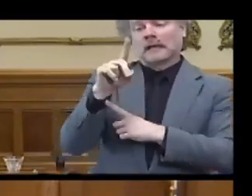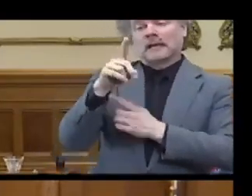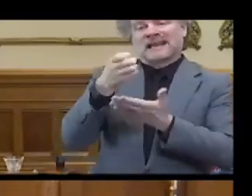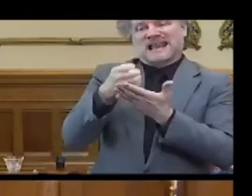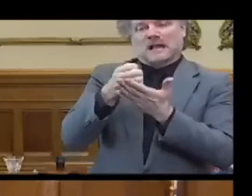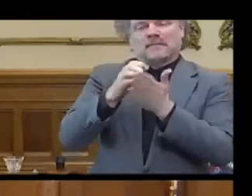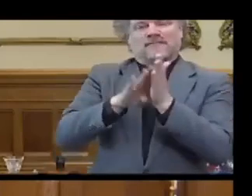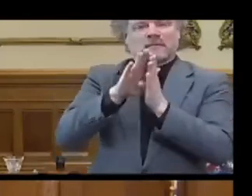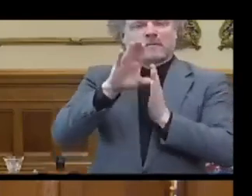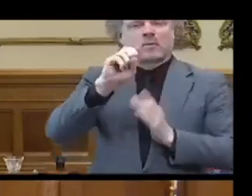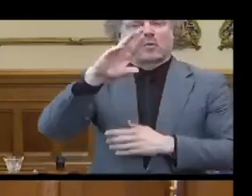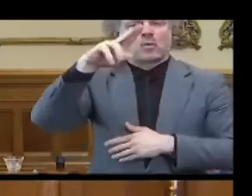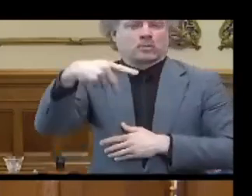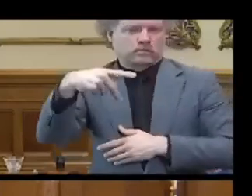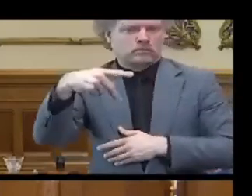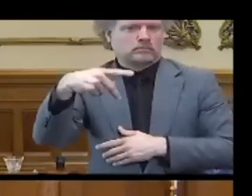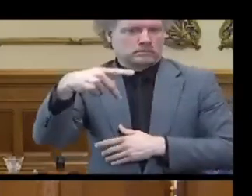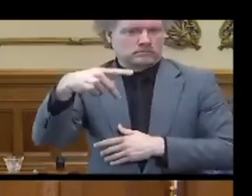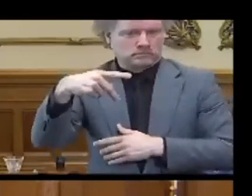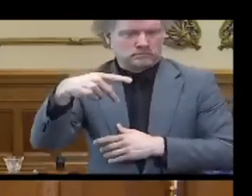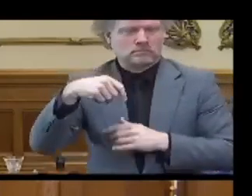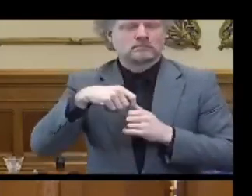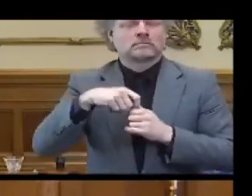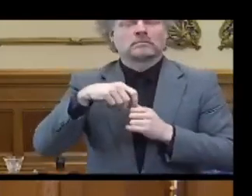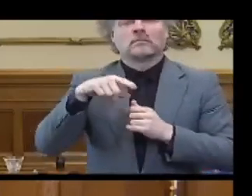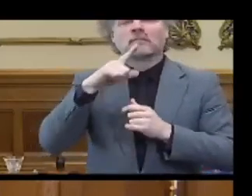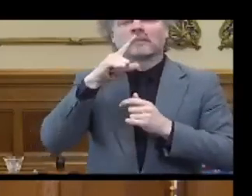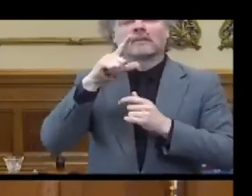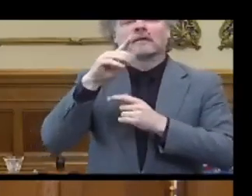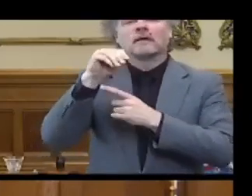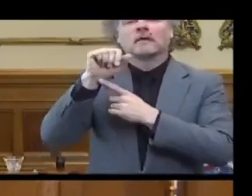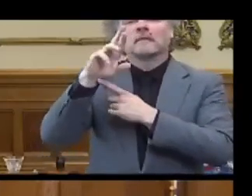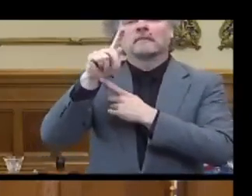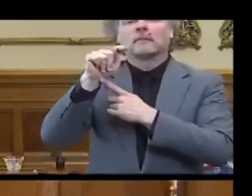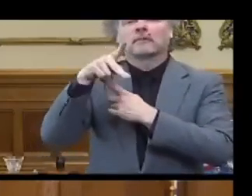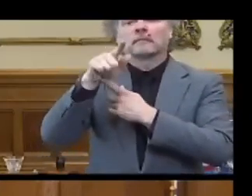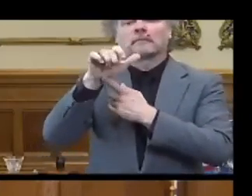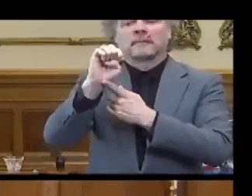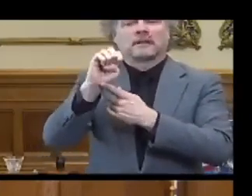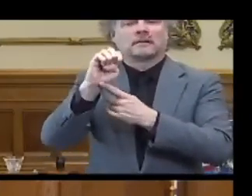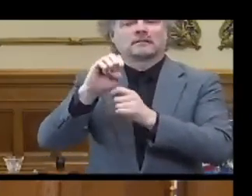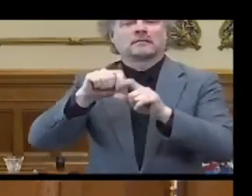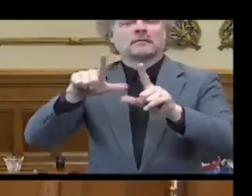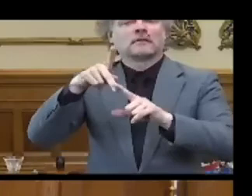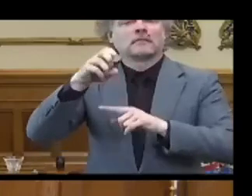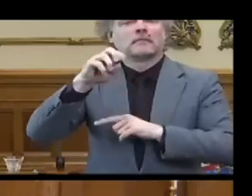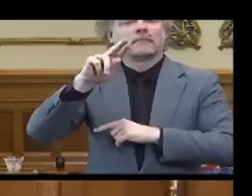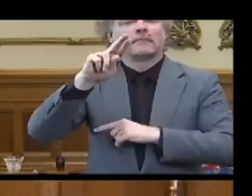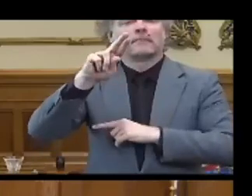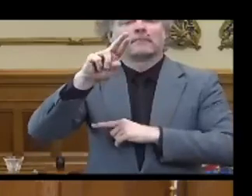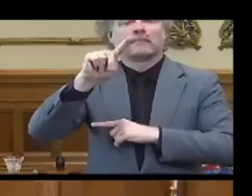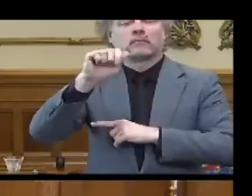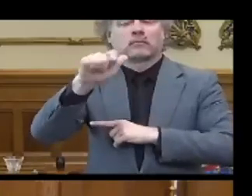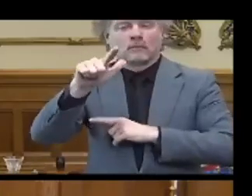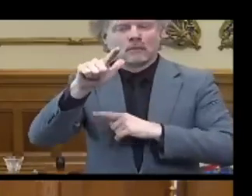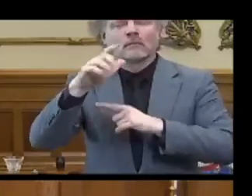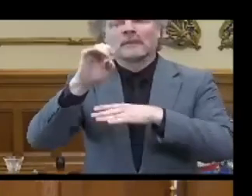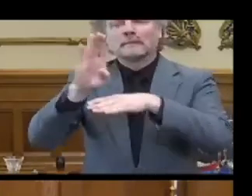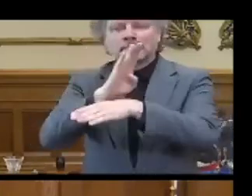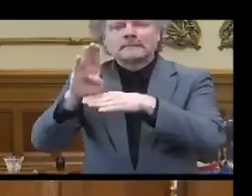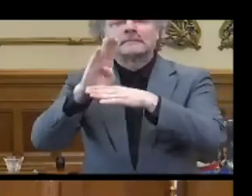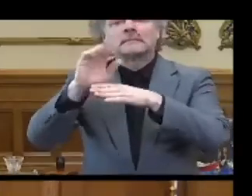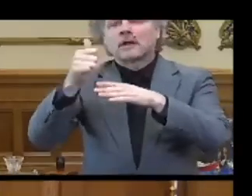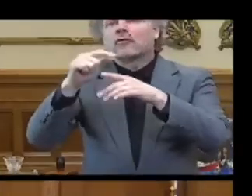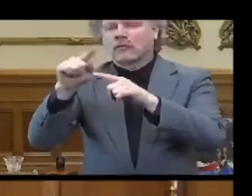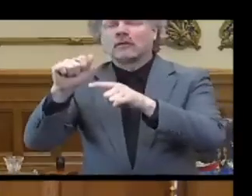Development Corporation is where the marketplace portal is established, and businesses and other entities